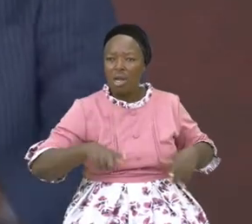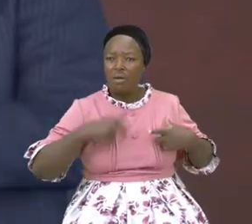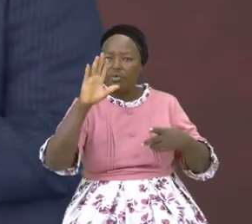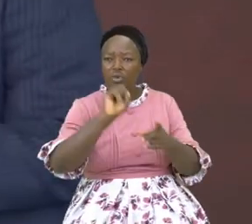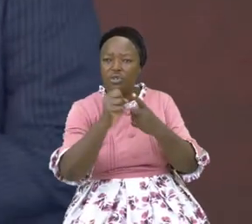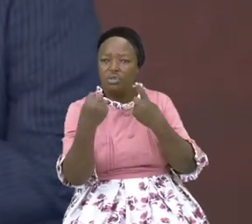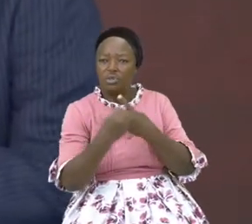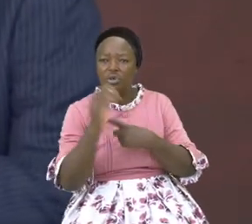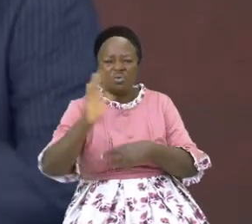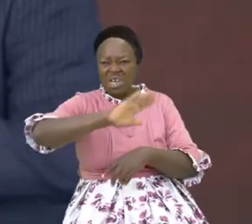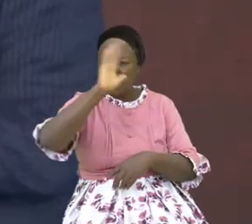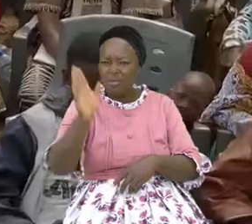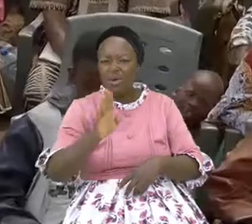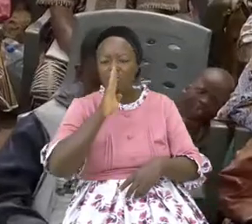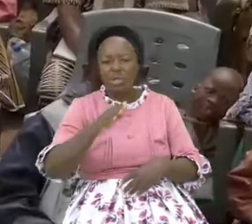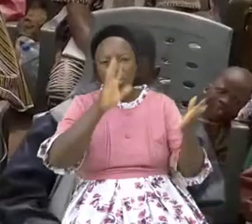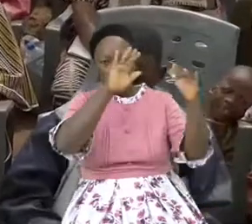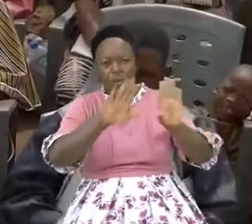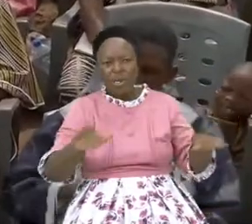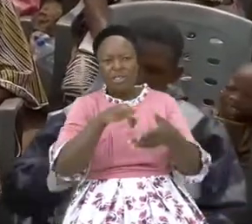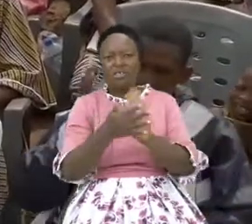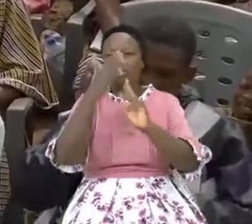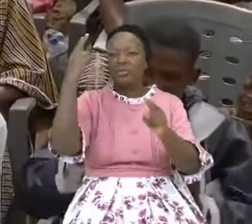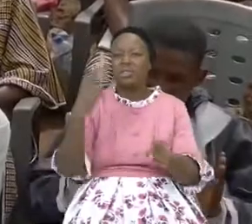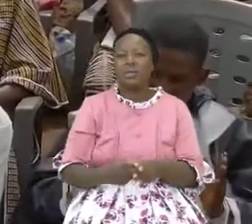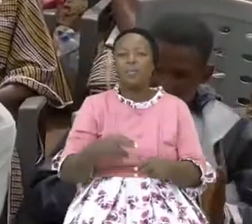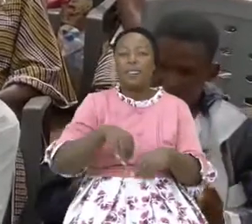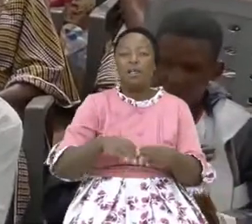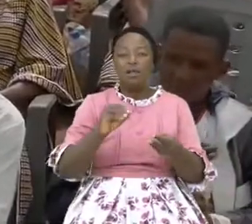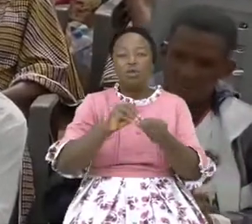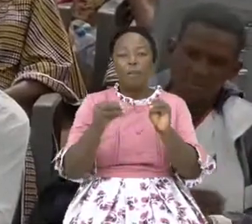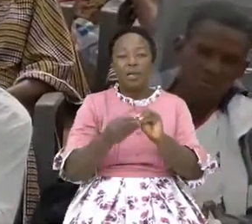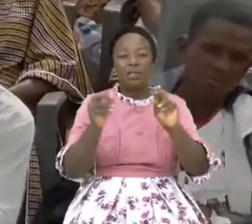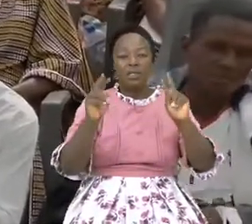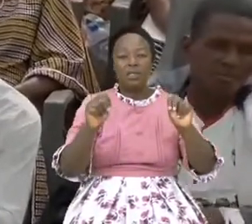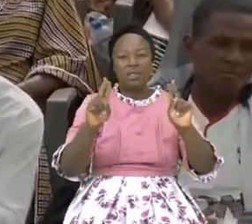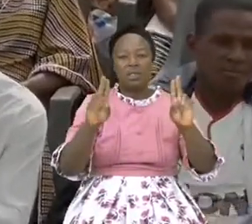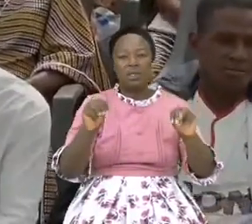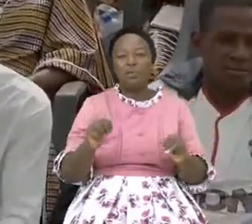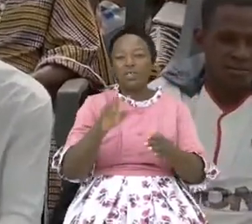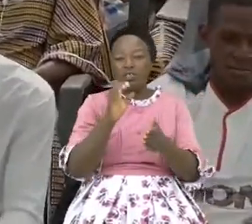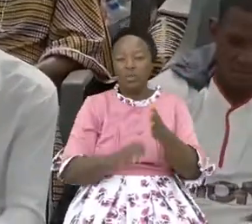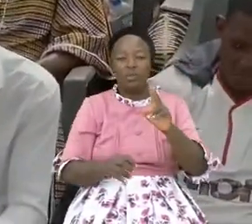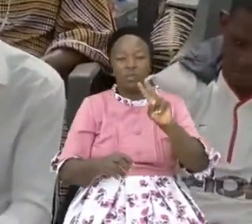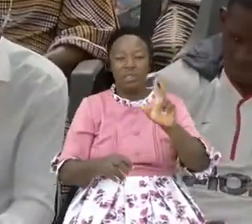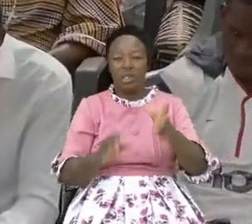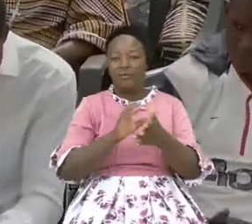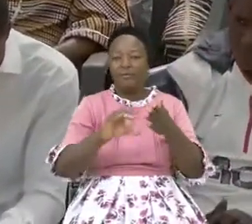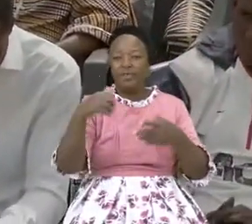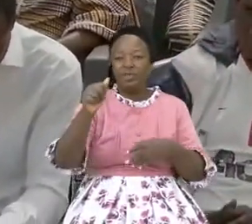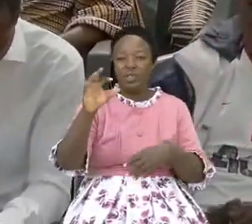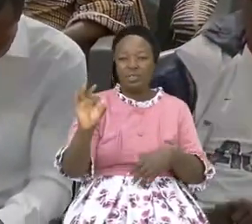situation will never be hopeless in Jesus' name. In Numbers chapter 23, verse 19, Numbers